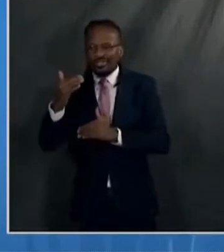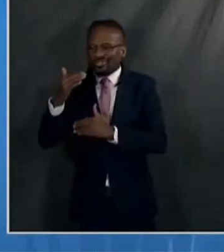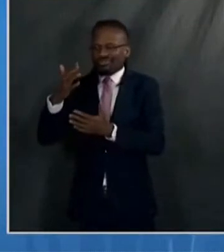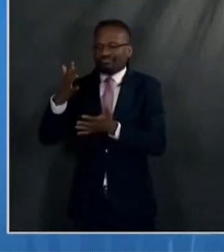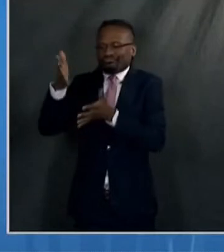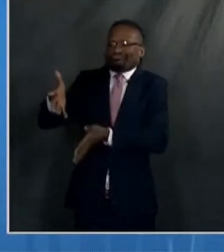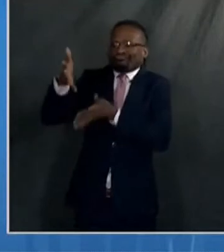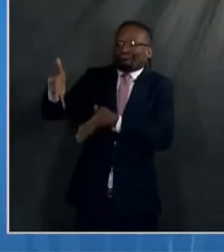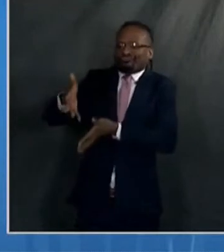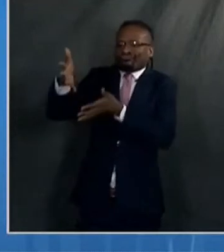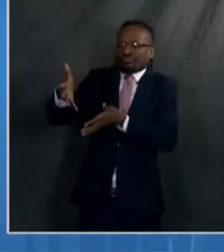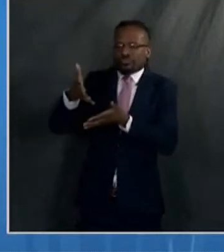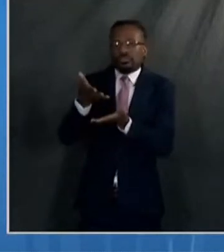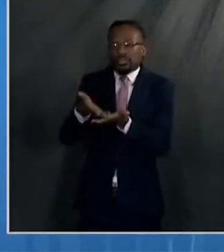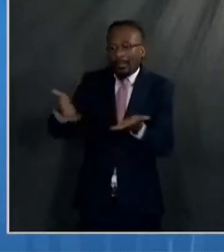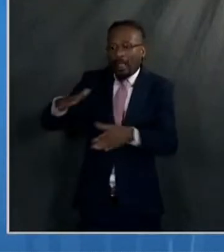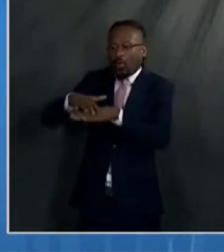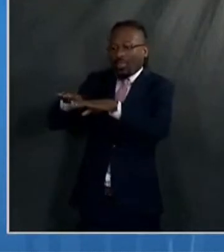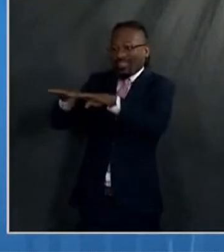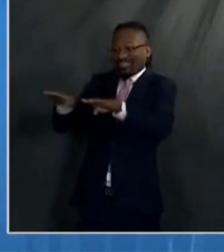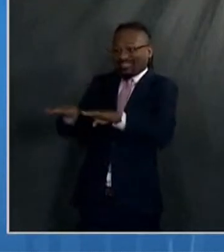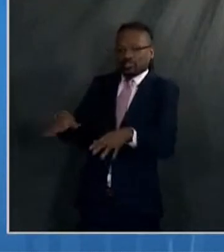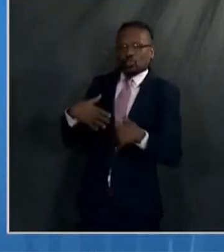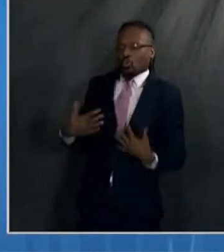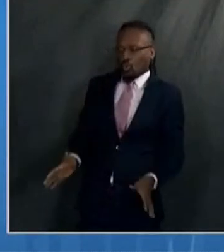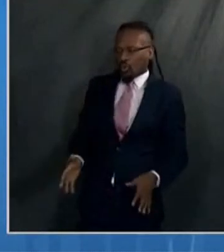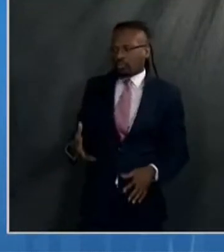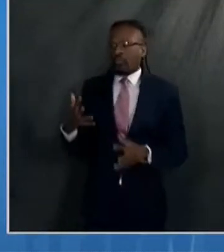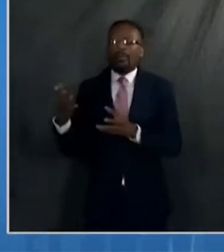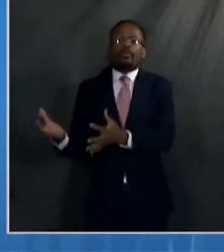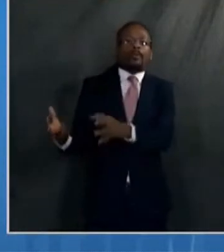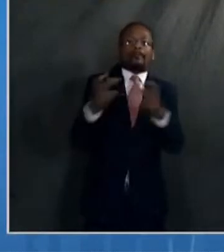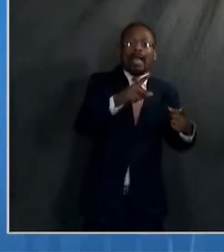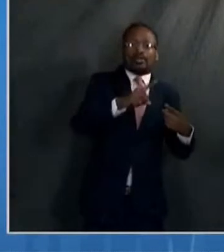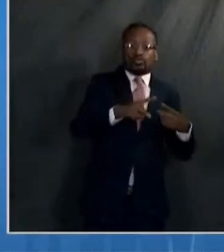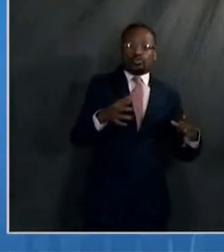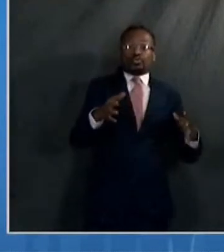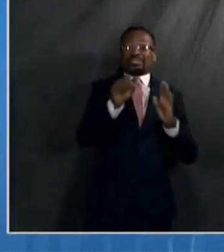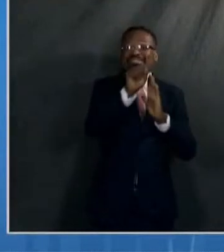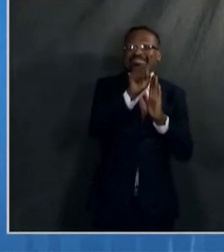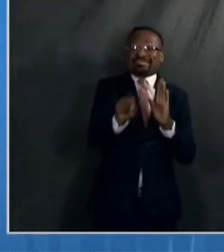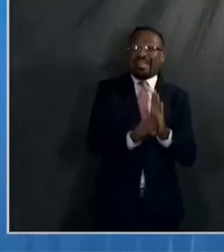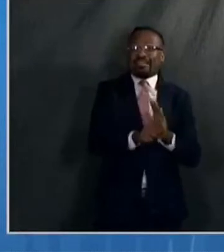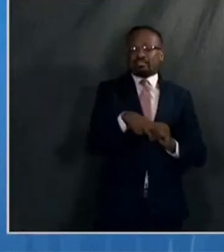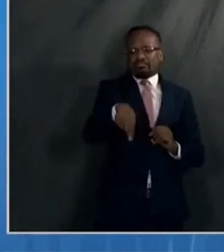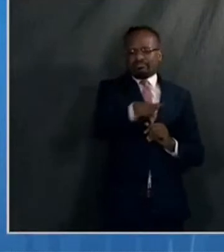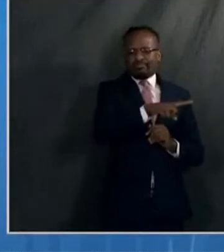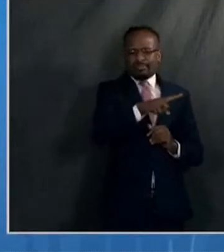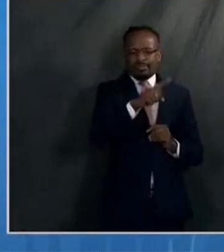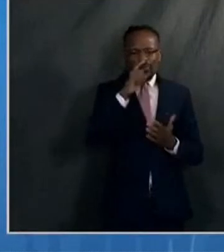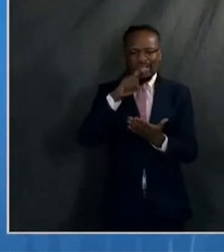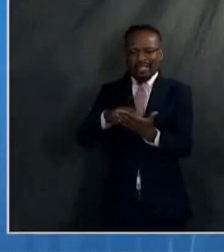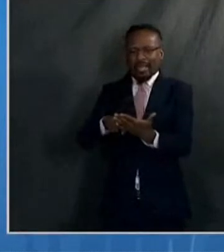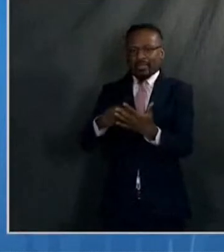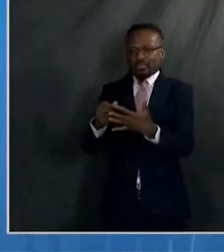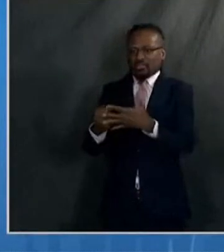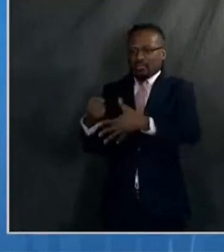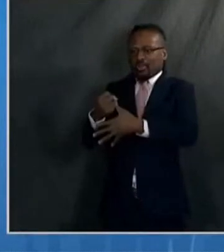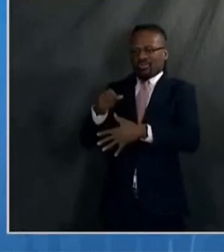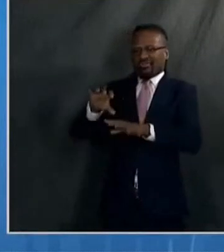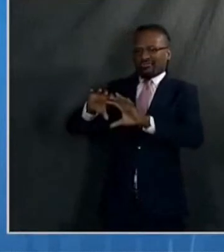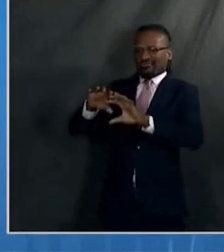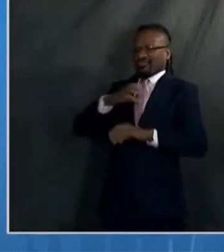So we've left that to the states to manage in terms of recognizing the prioritization of ACIP, but also manage at their own